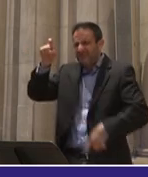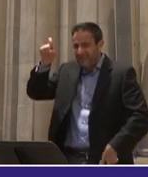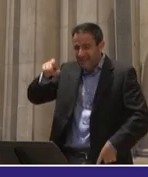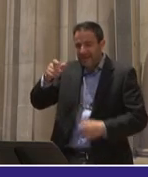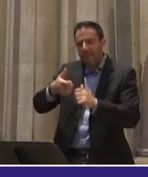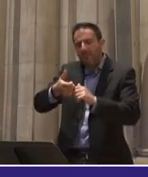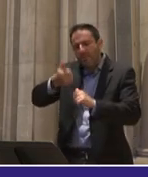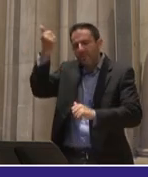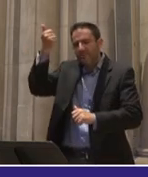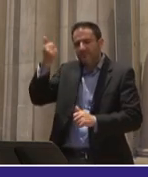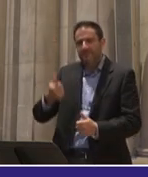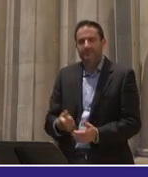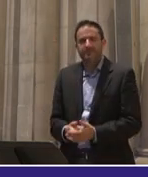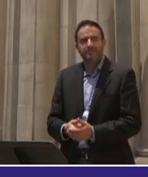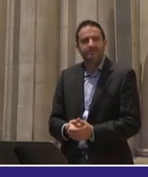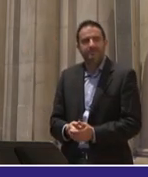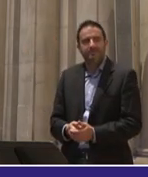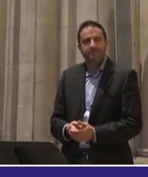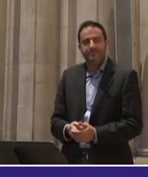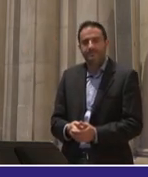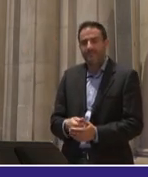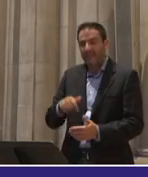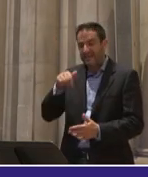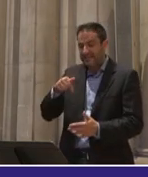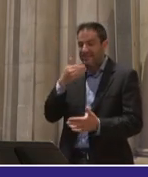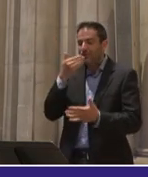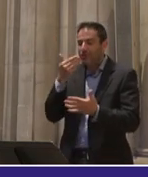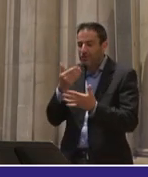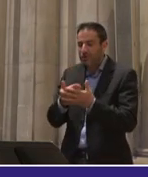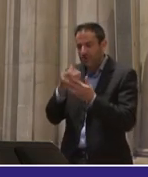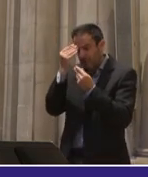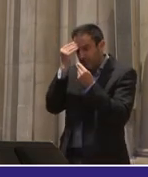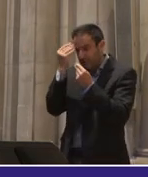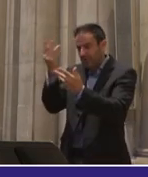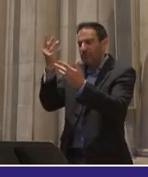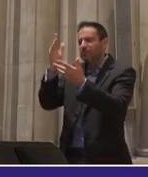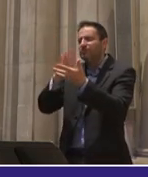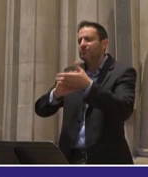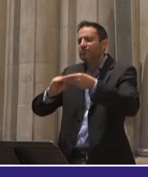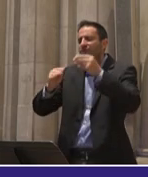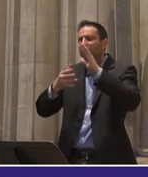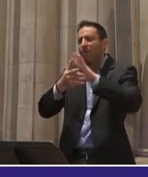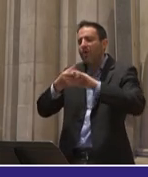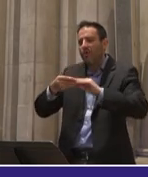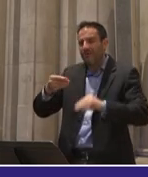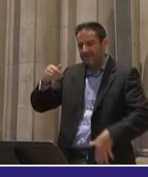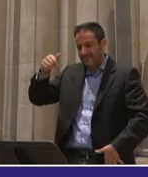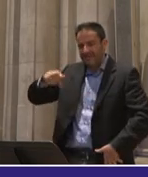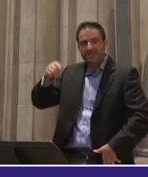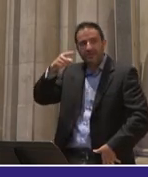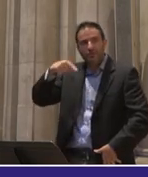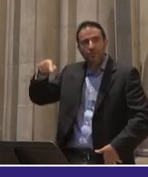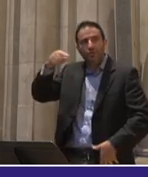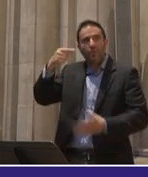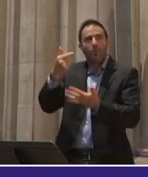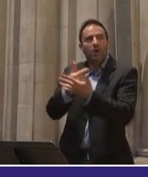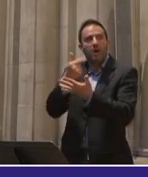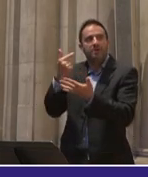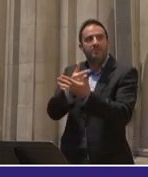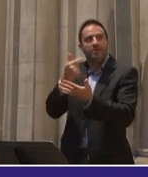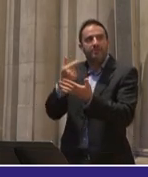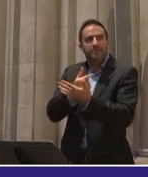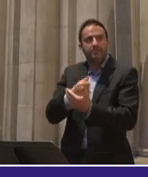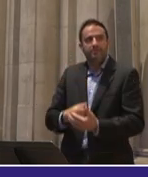most. These are your good news stories. This is your gospel. And